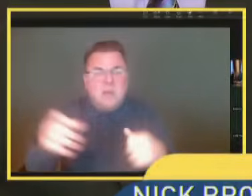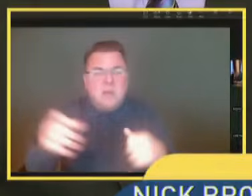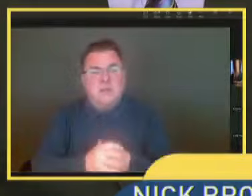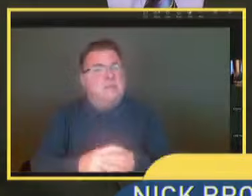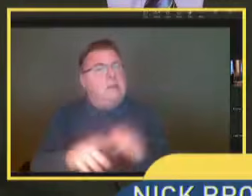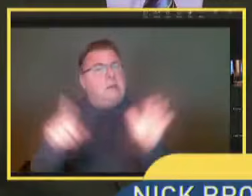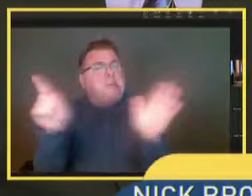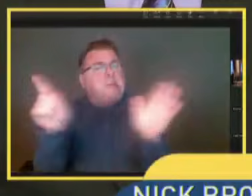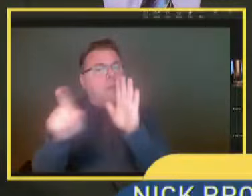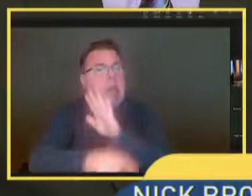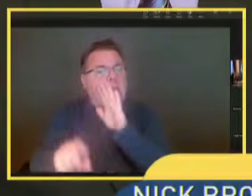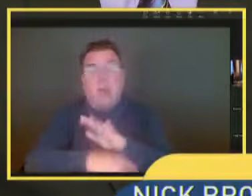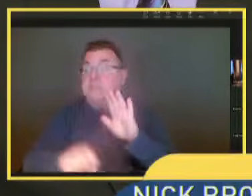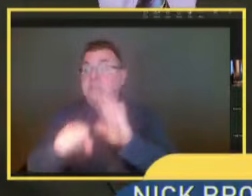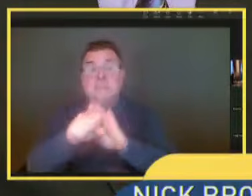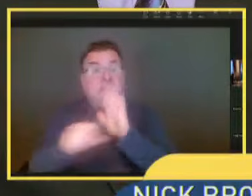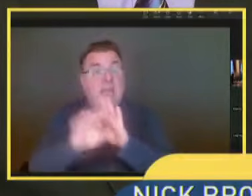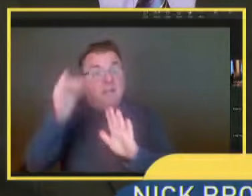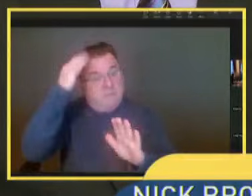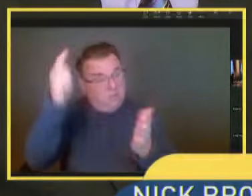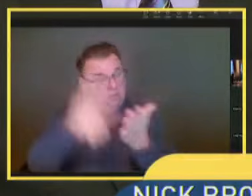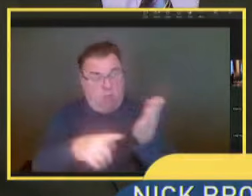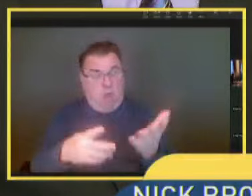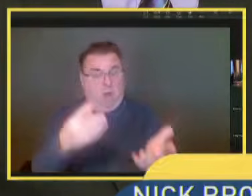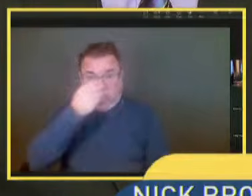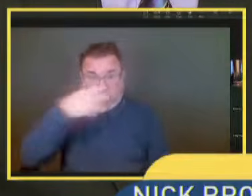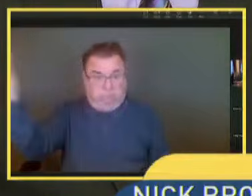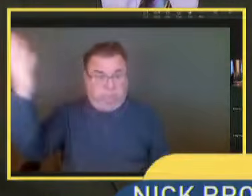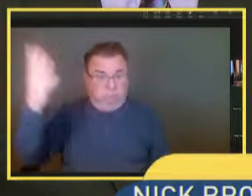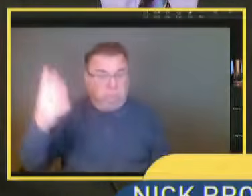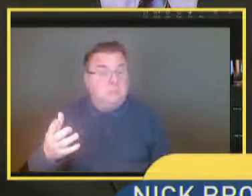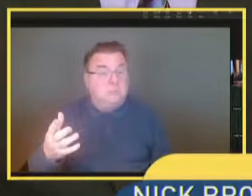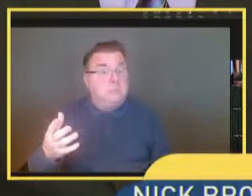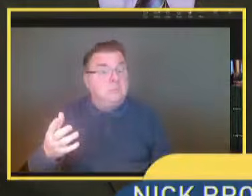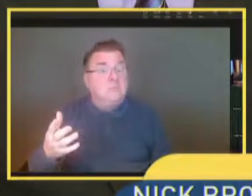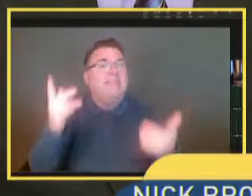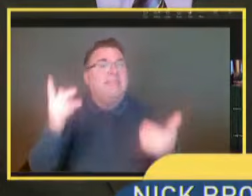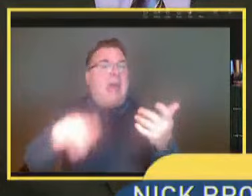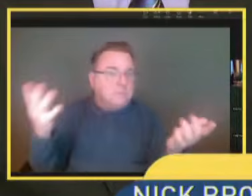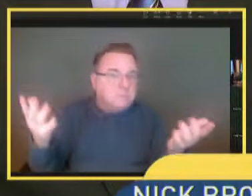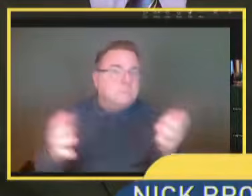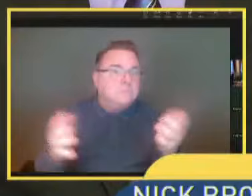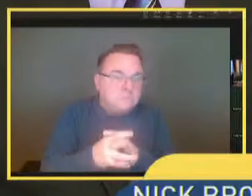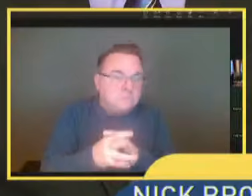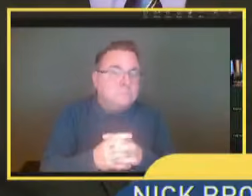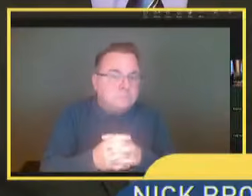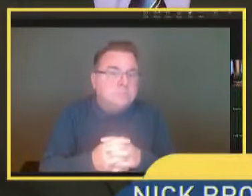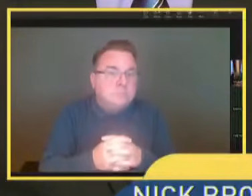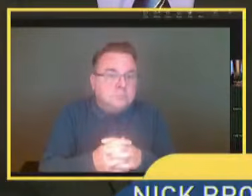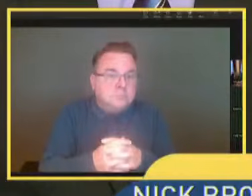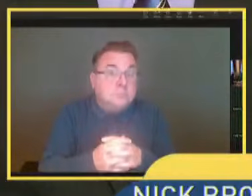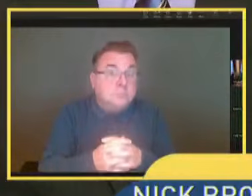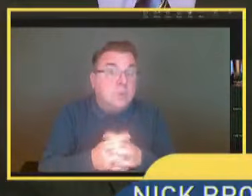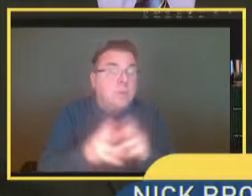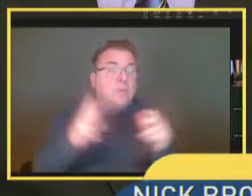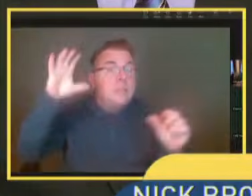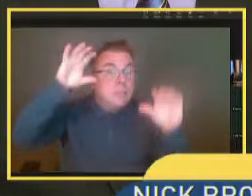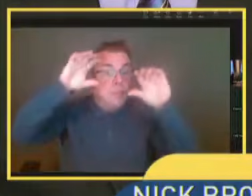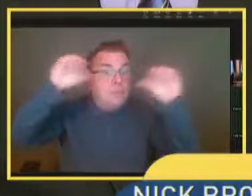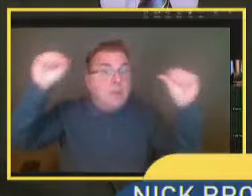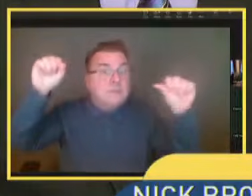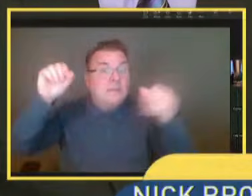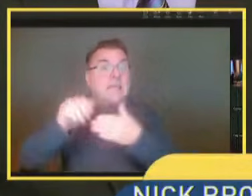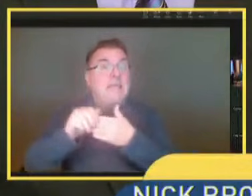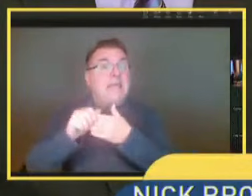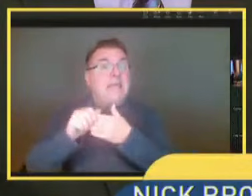federal law, and that no one is going to hold them accountable. And that is what happens when you have the president leading with the words and hate